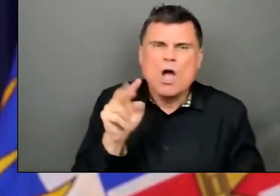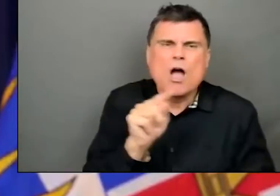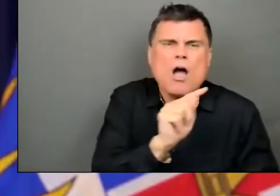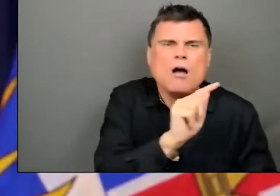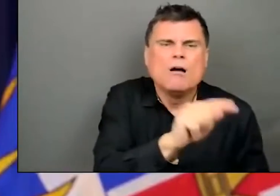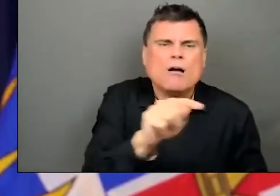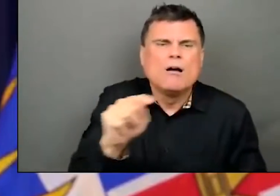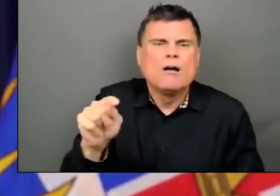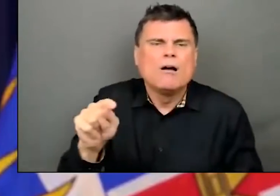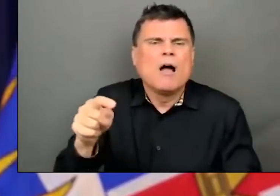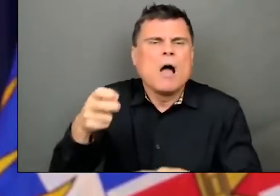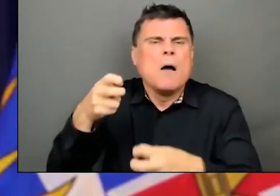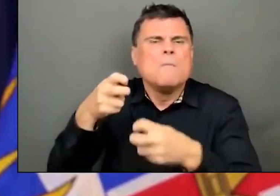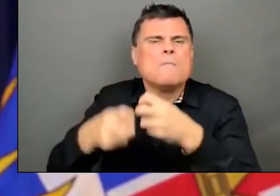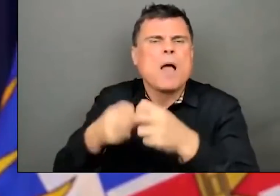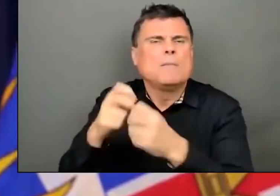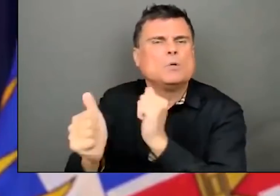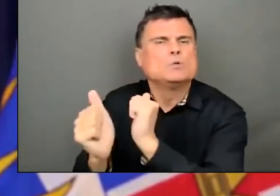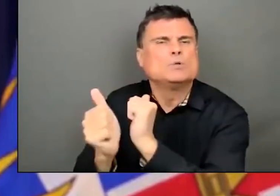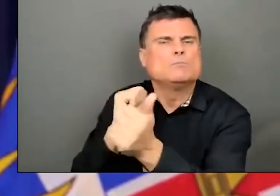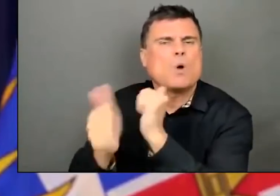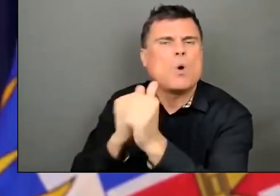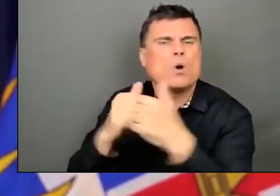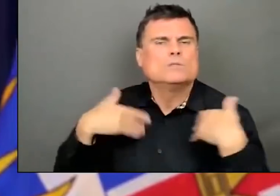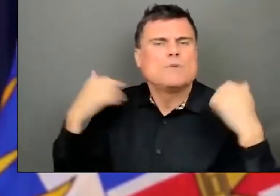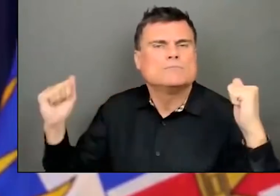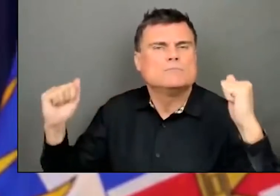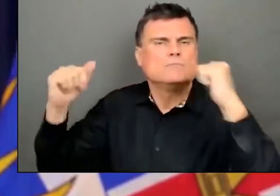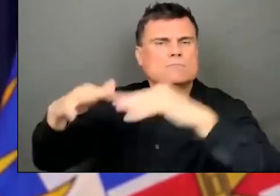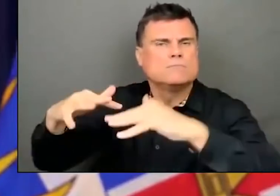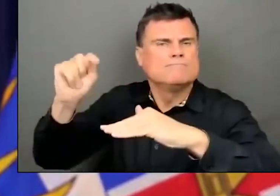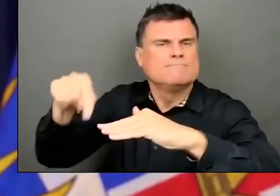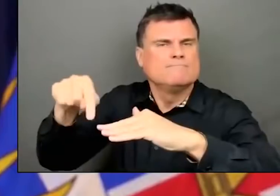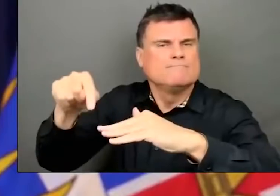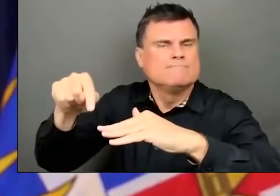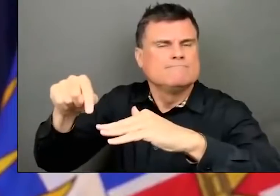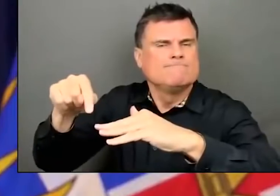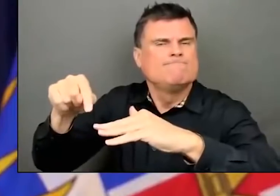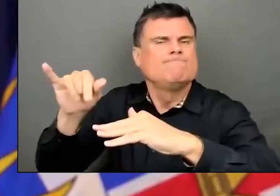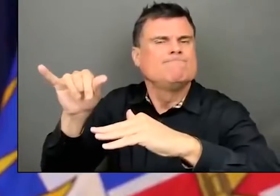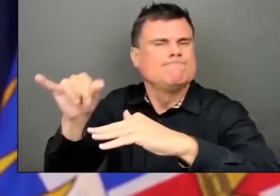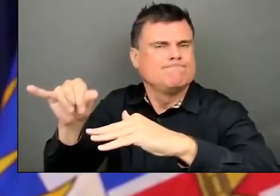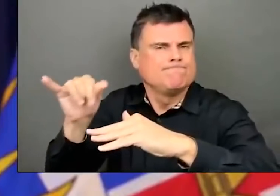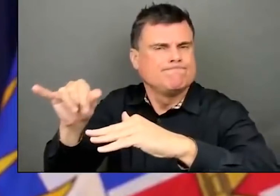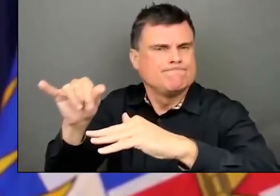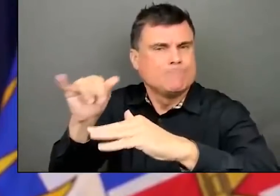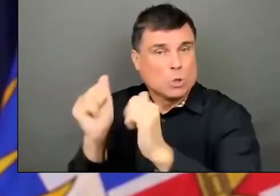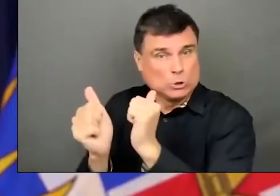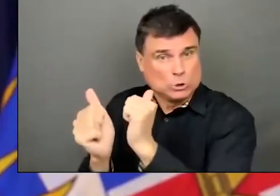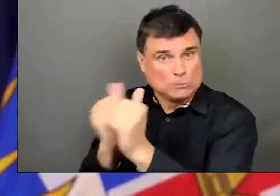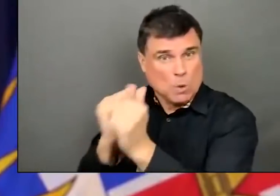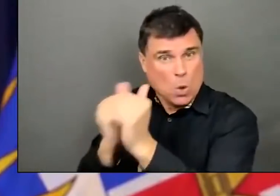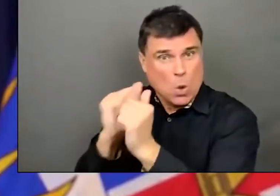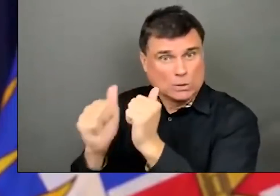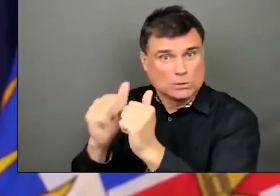organizations. It's important as we move indoors and as we align our vaccine card